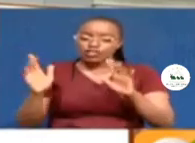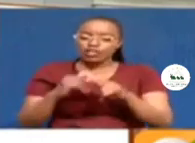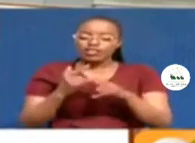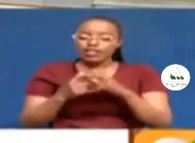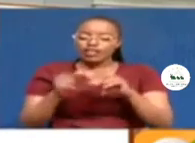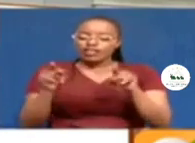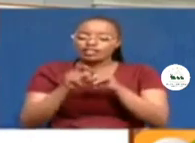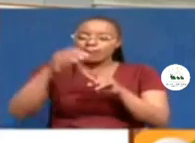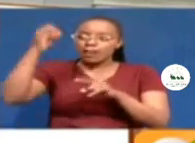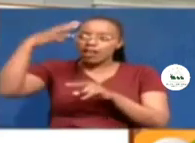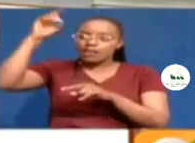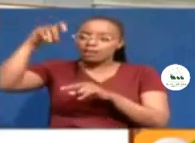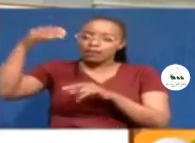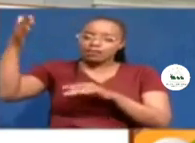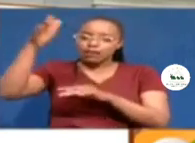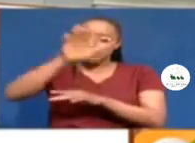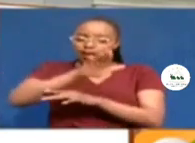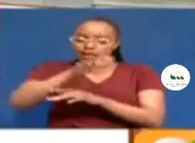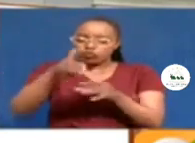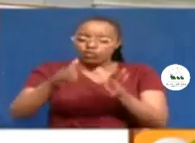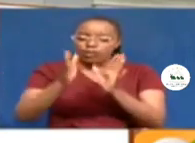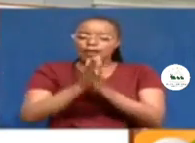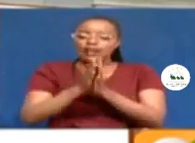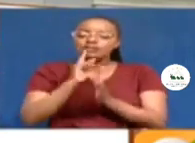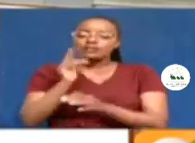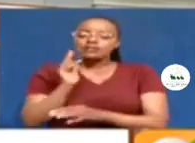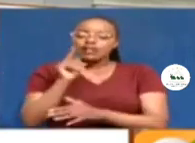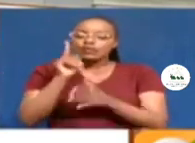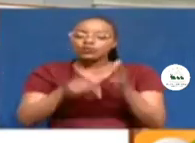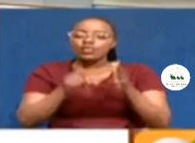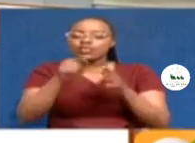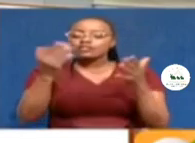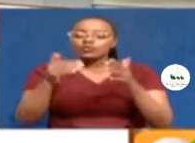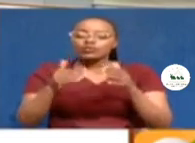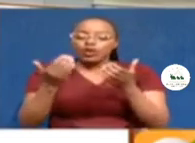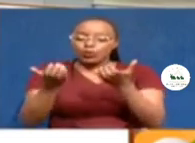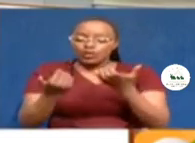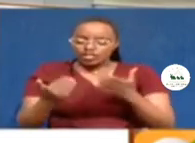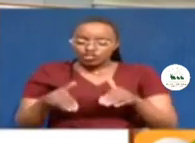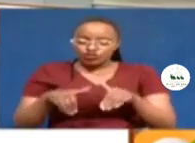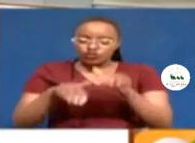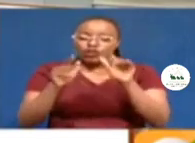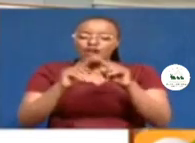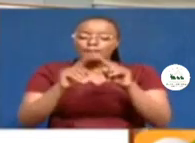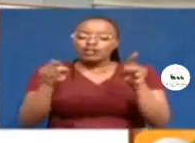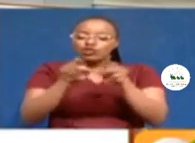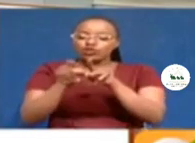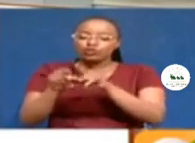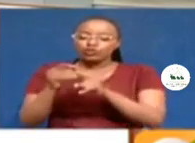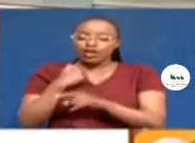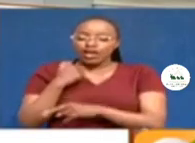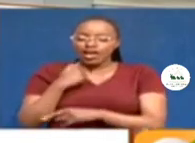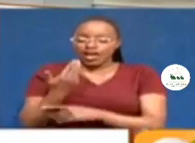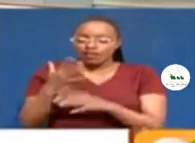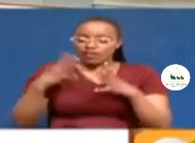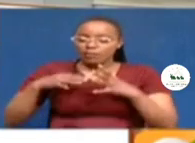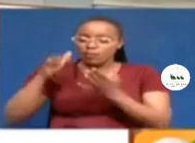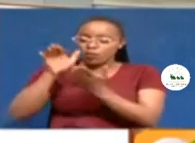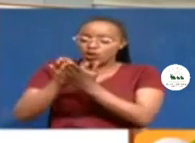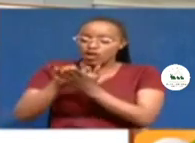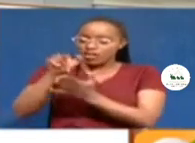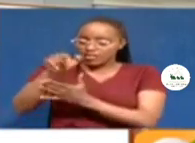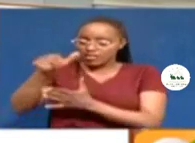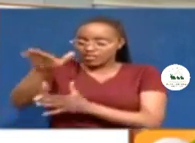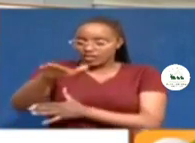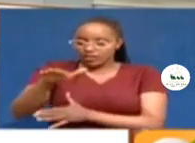the searchlight must come back to the path and tell us that is where to go. But then we also have the custodians of the